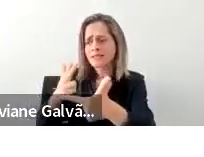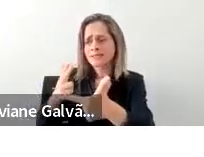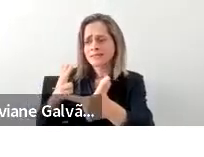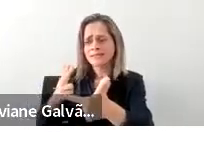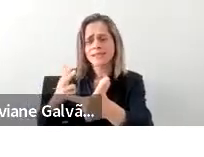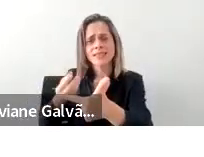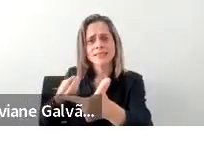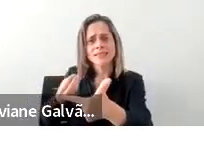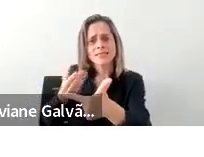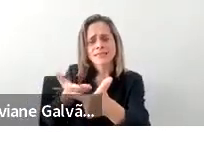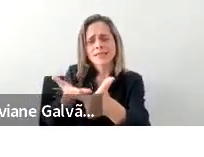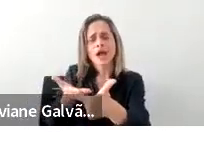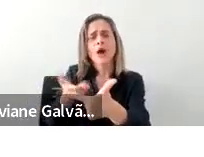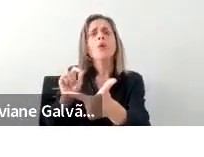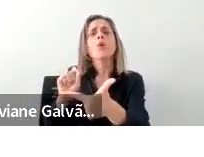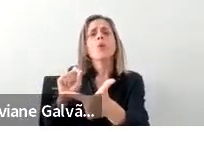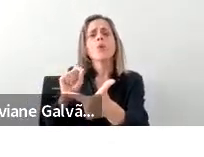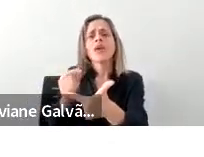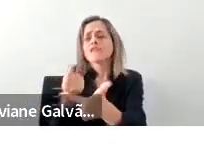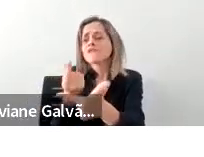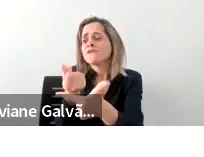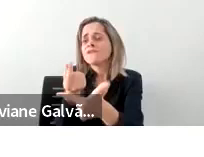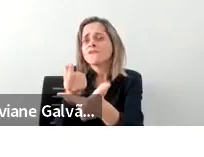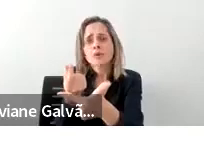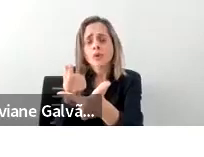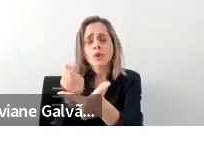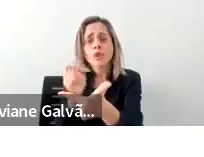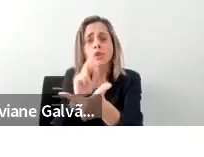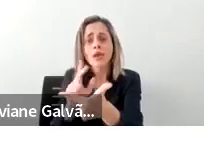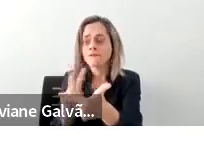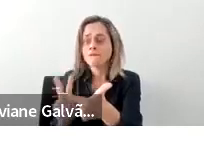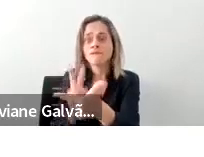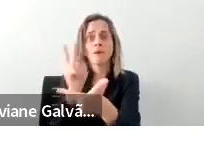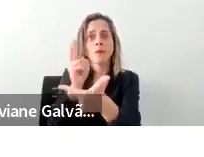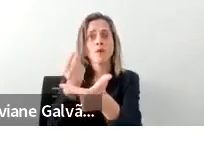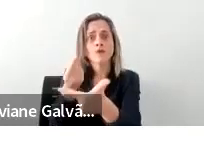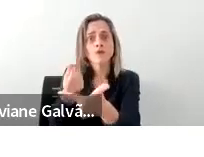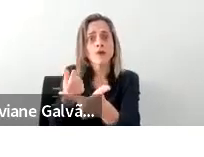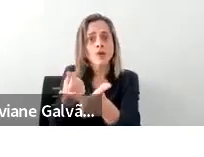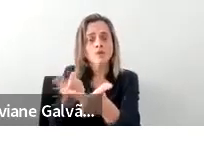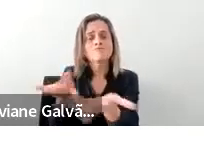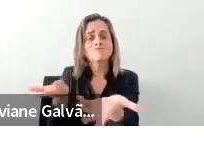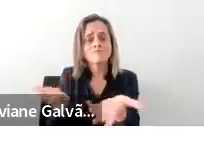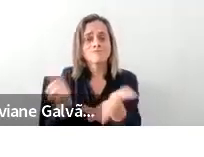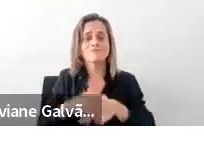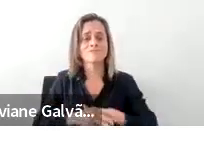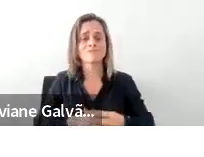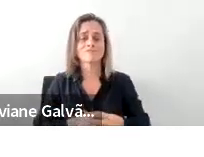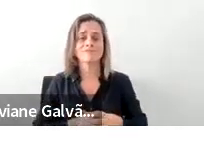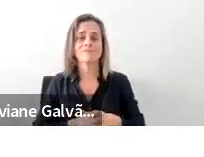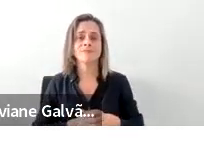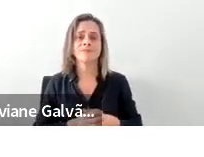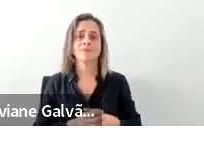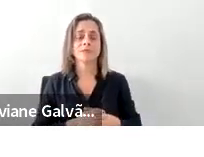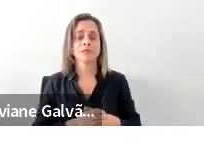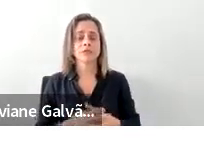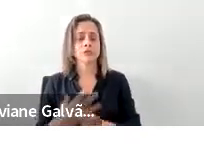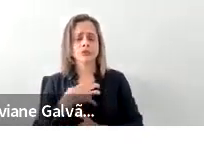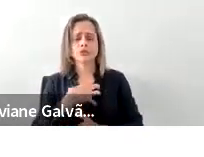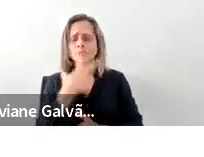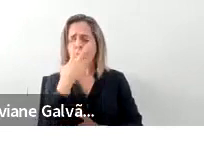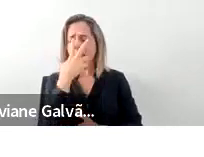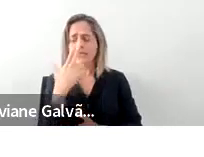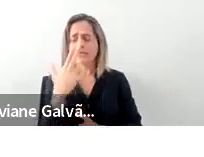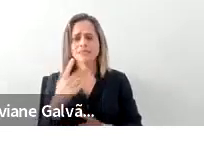the unmistakable stamp of belonging to a social formation in which the process of production